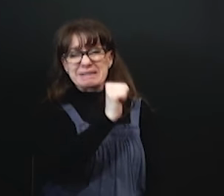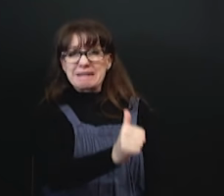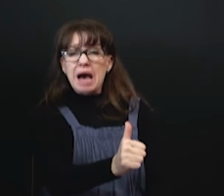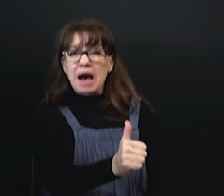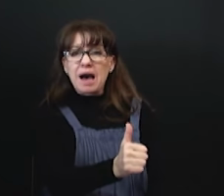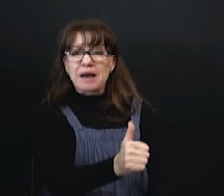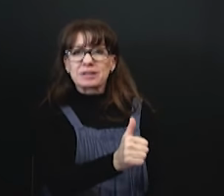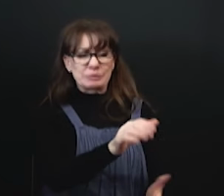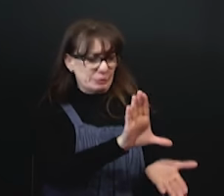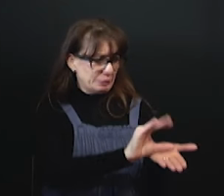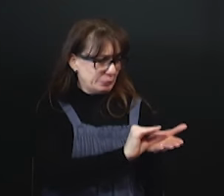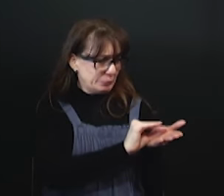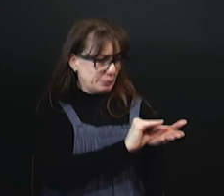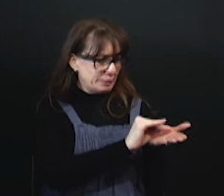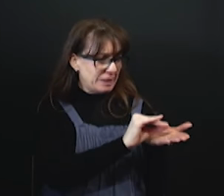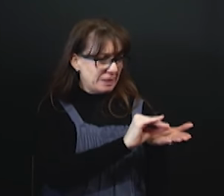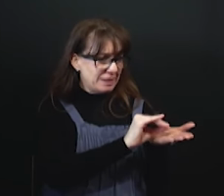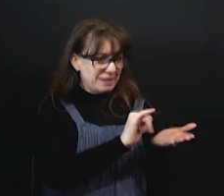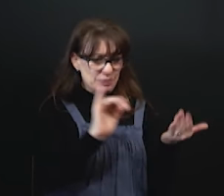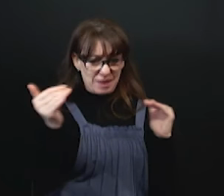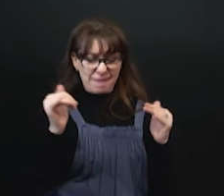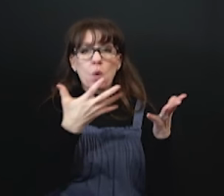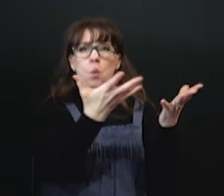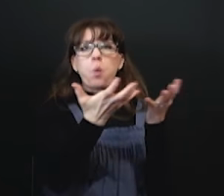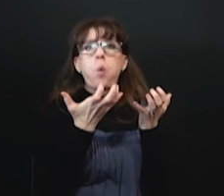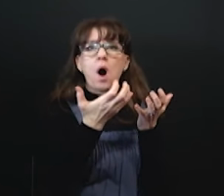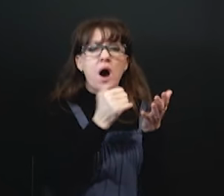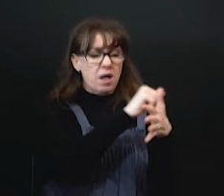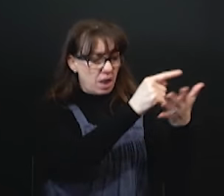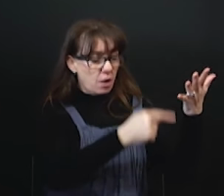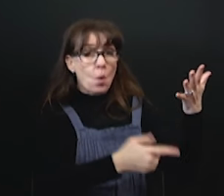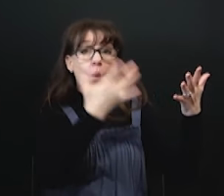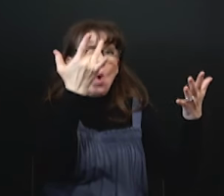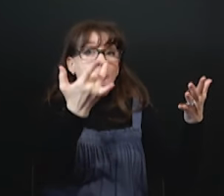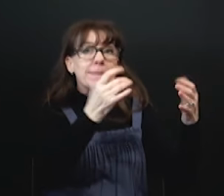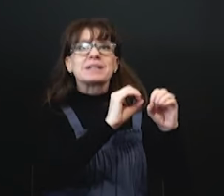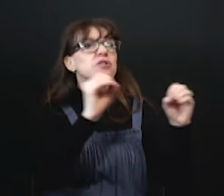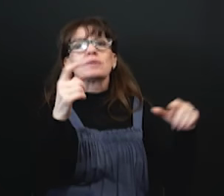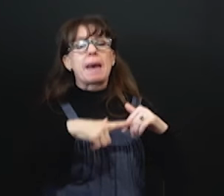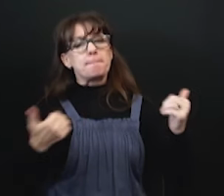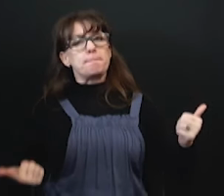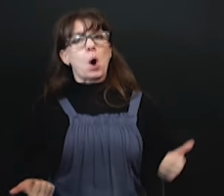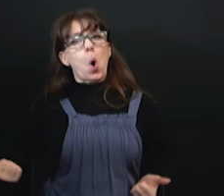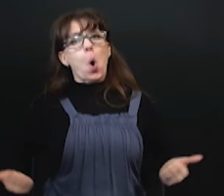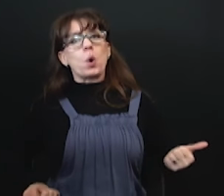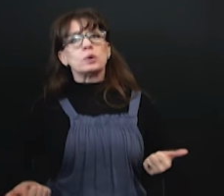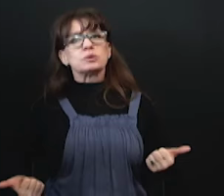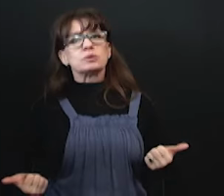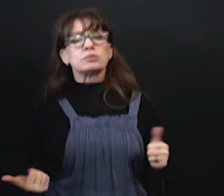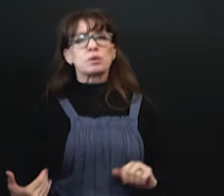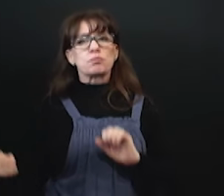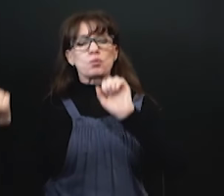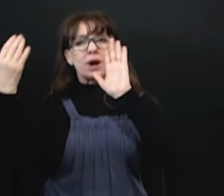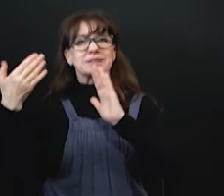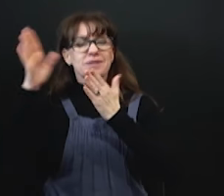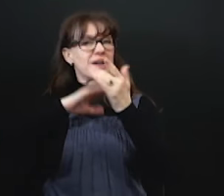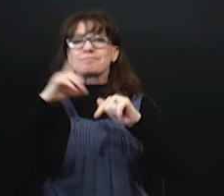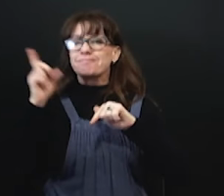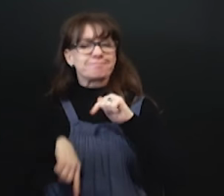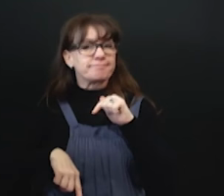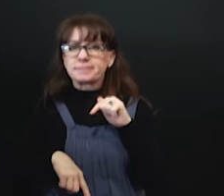to reduce to nothing things that are, so that no one may boast in the presence of God.